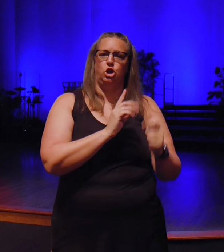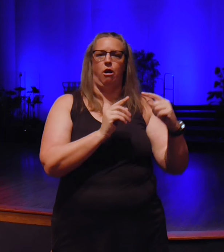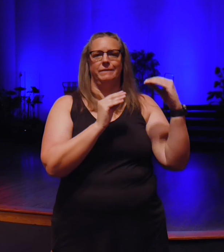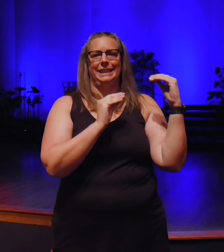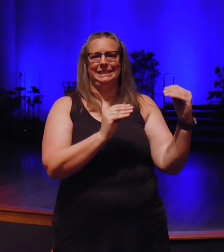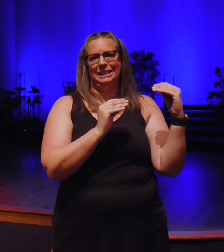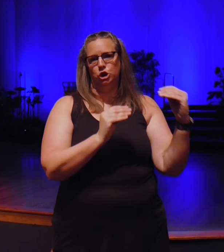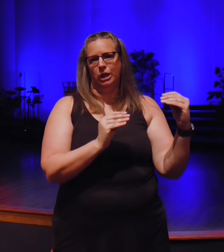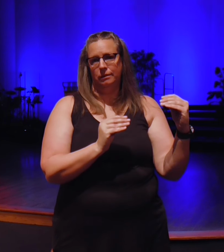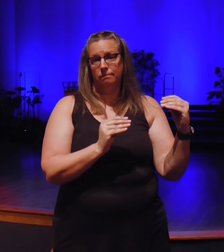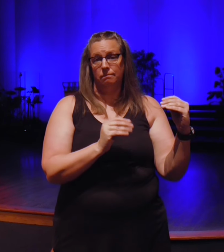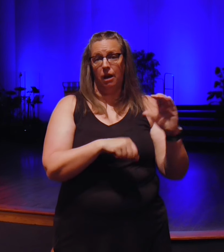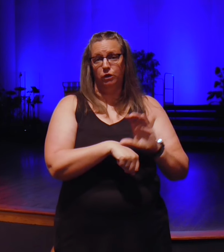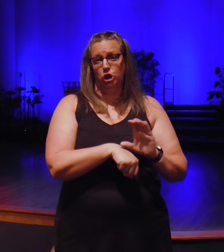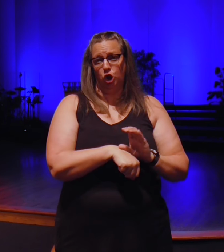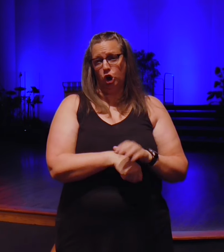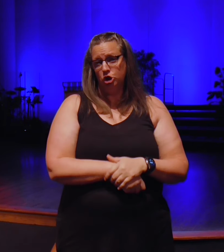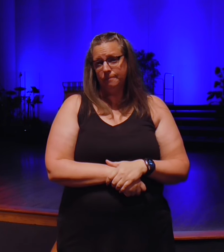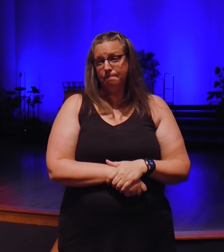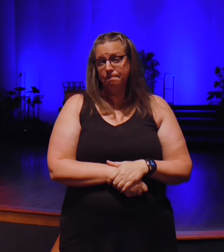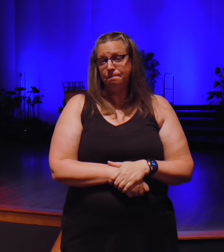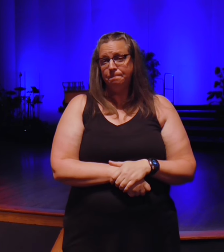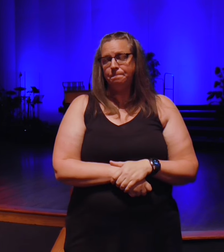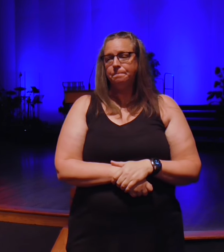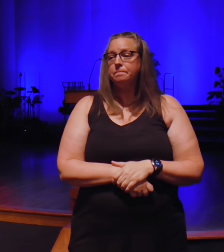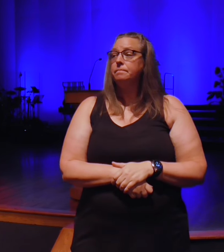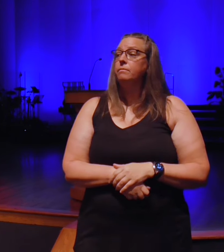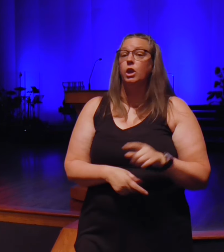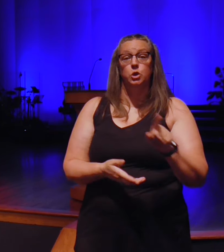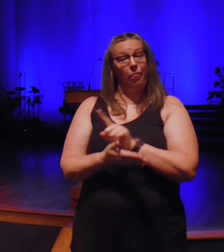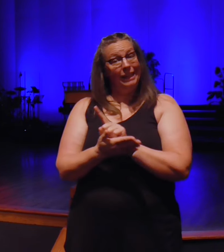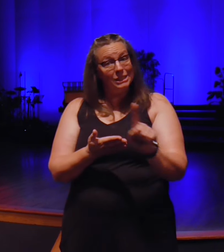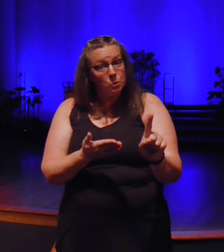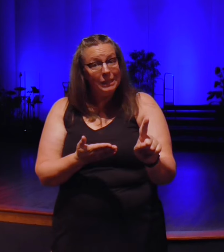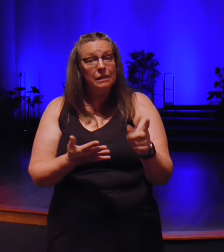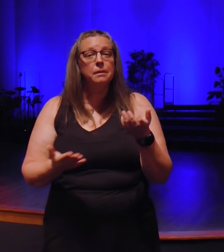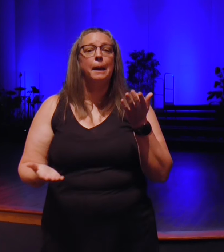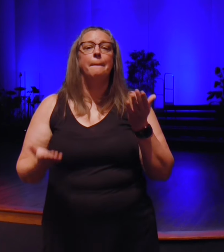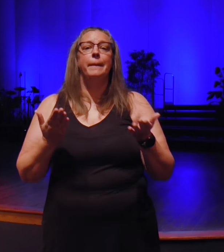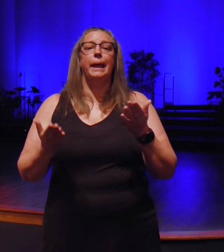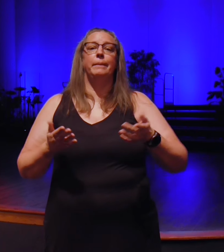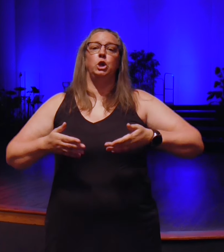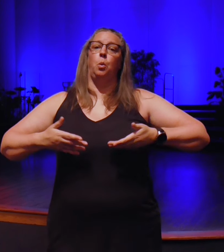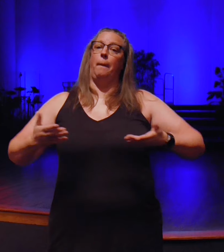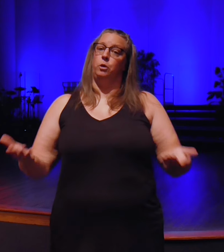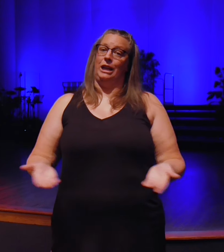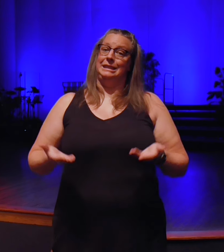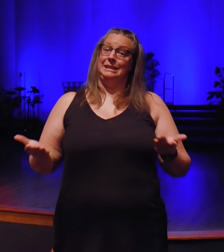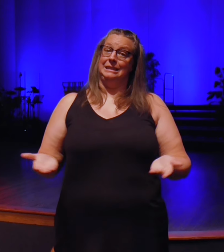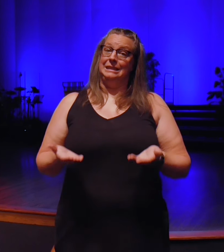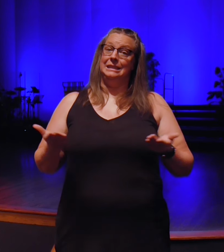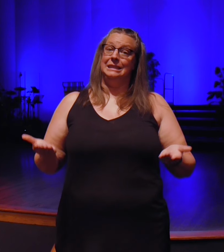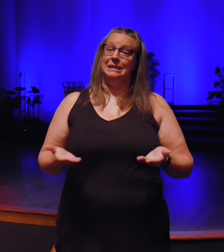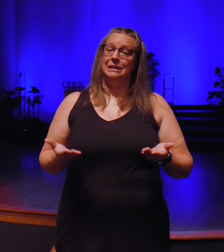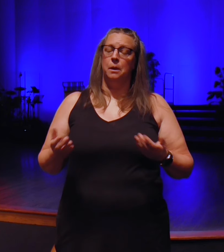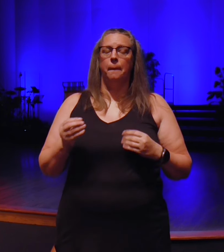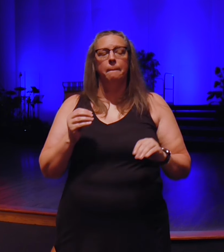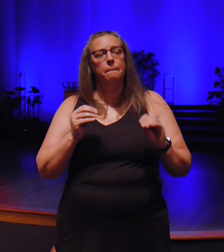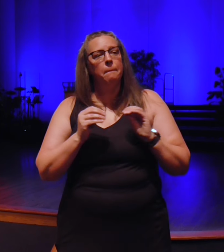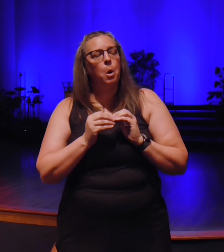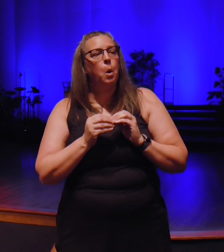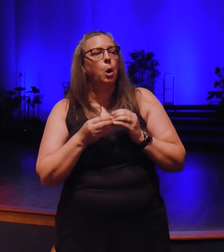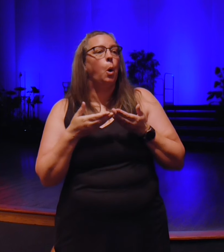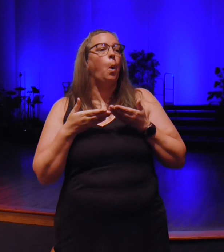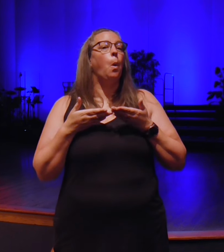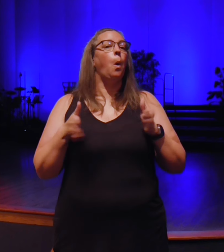If in your interactions, even this week, you can be a little bit more present, a little bit more open